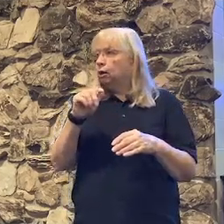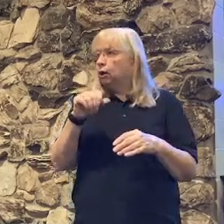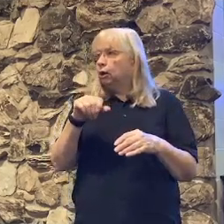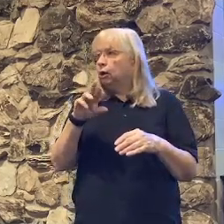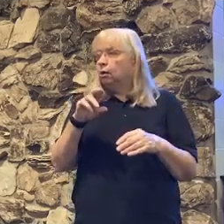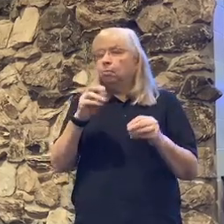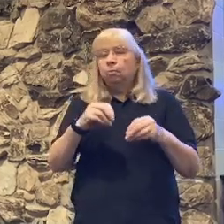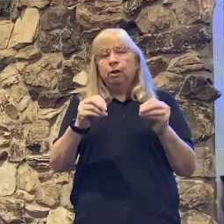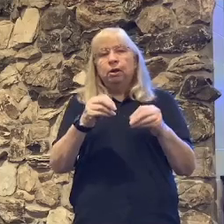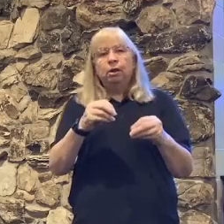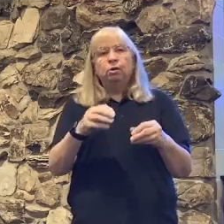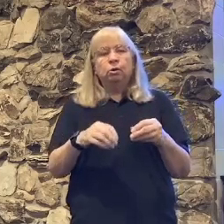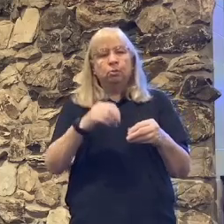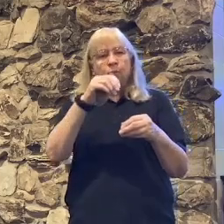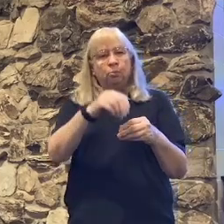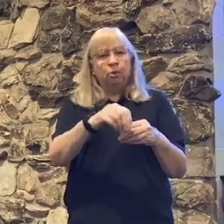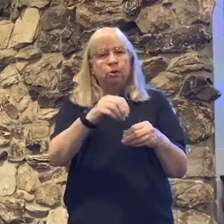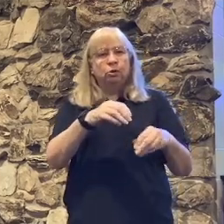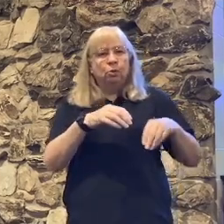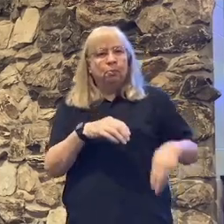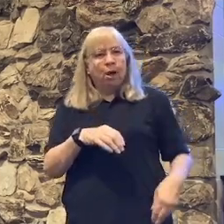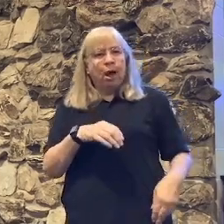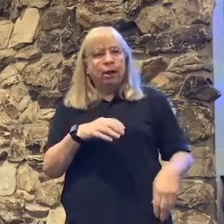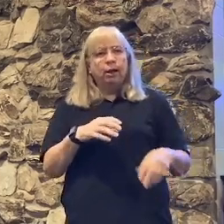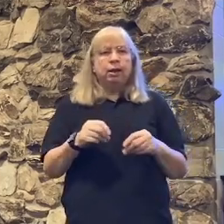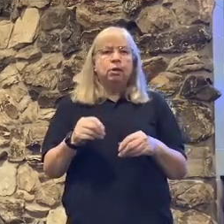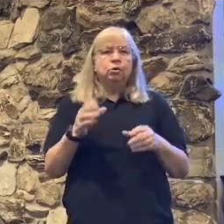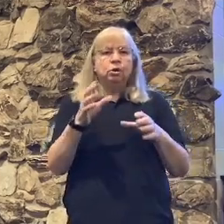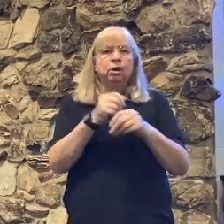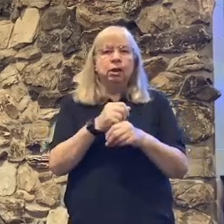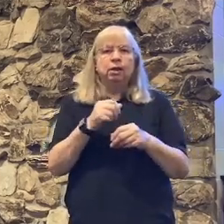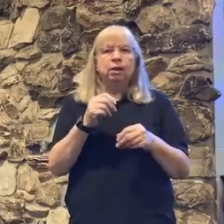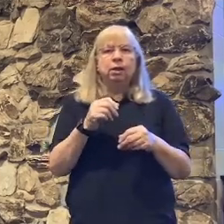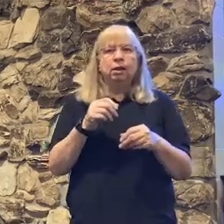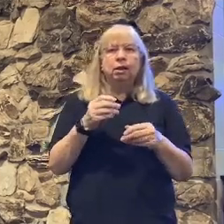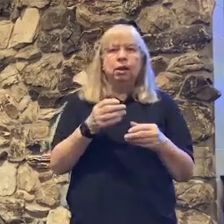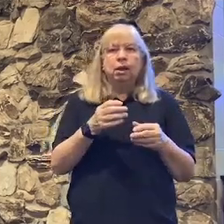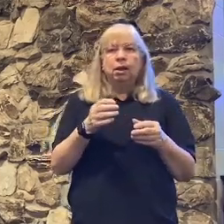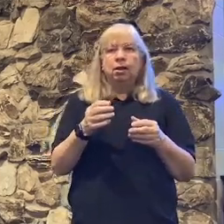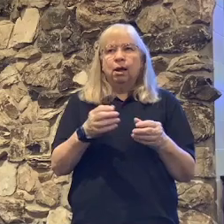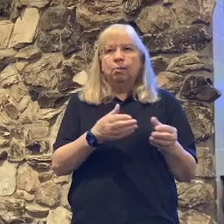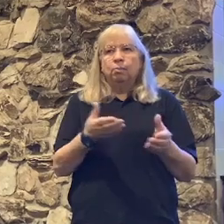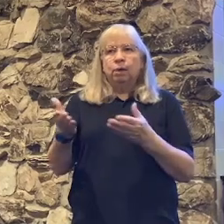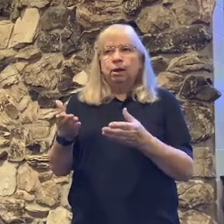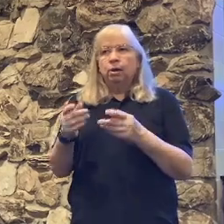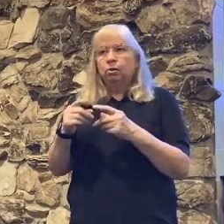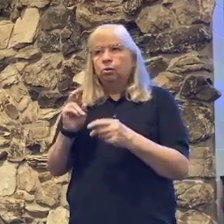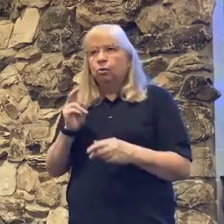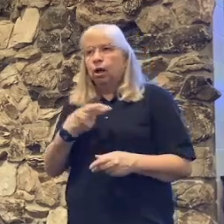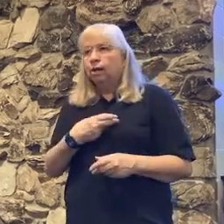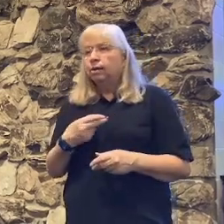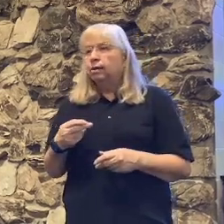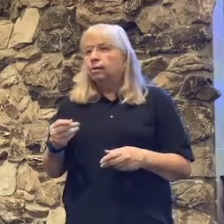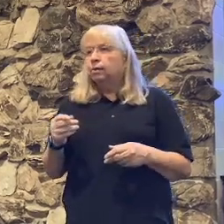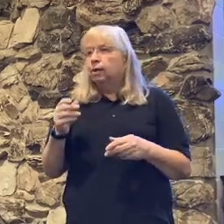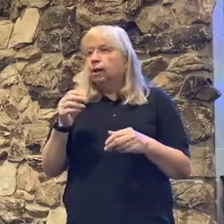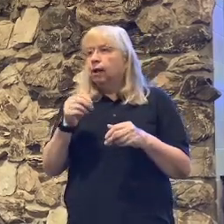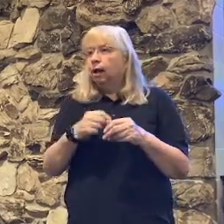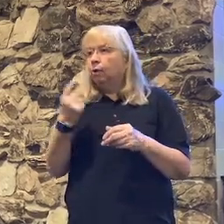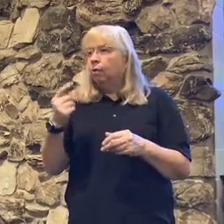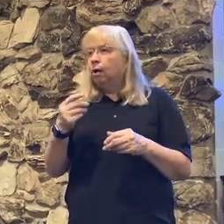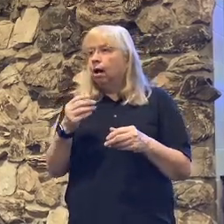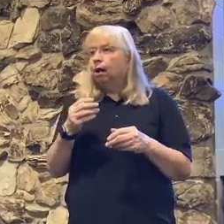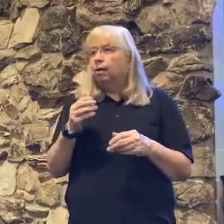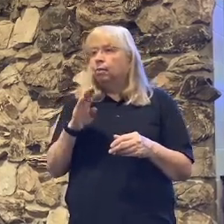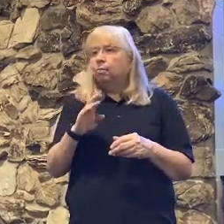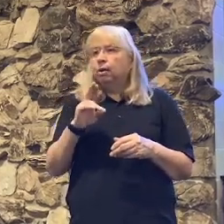you go shopping, you can pick up an item. So come join the rest of us. And, well, everybody that's on the bucket team,